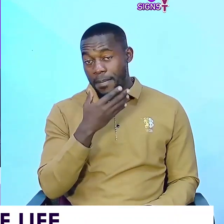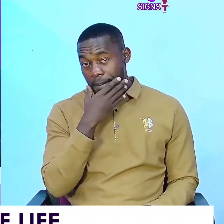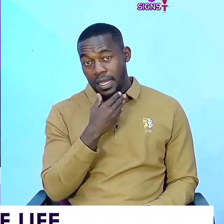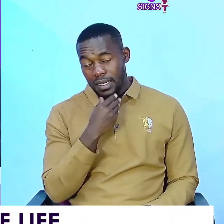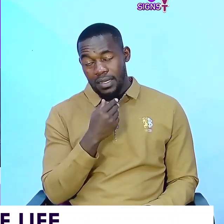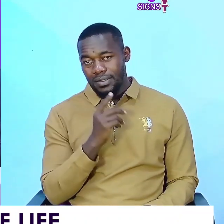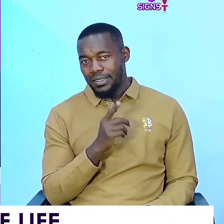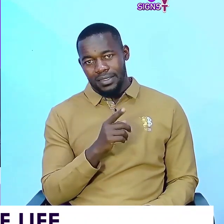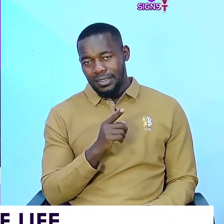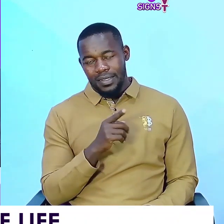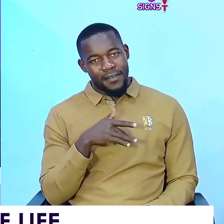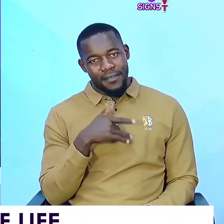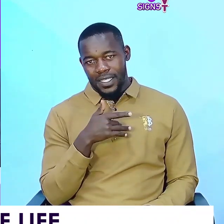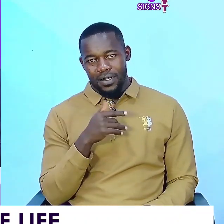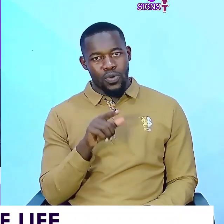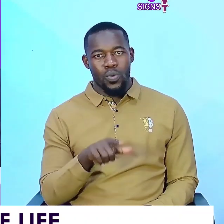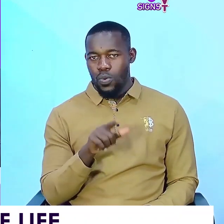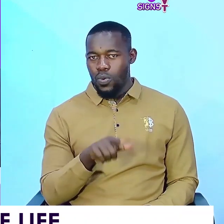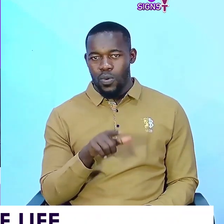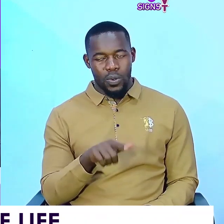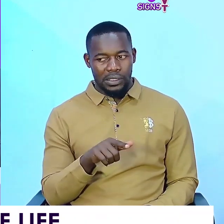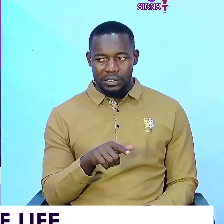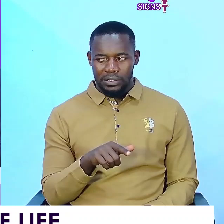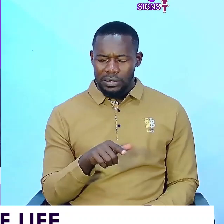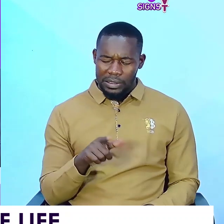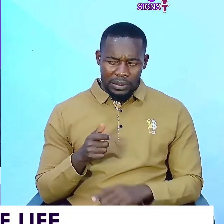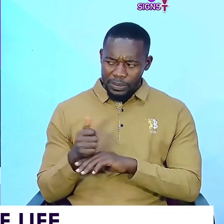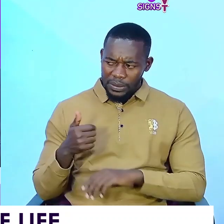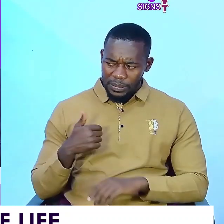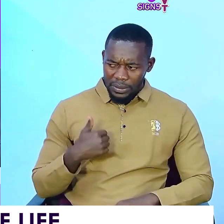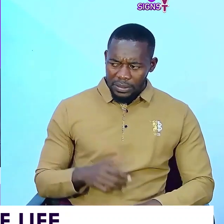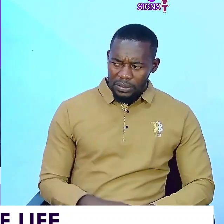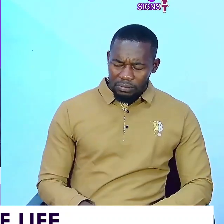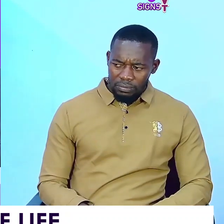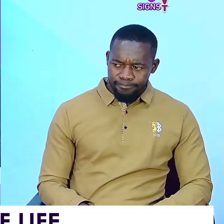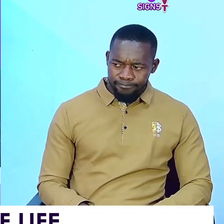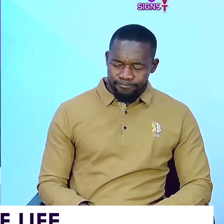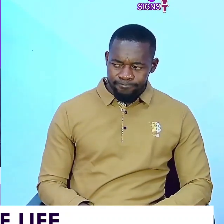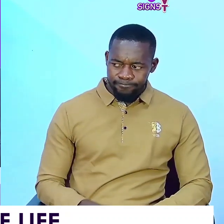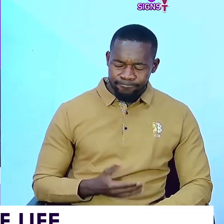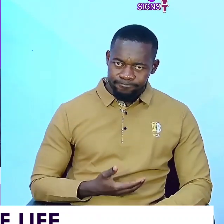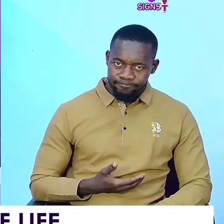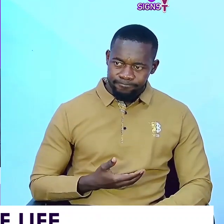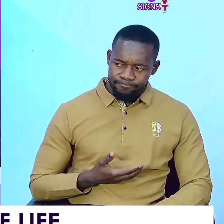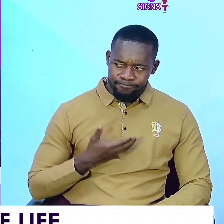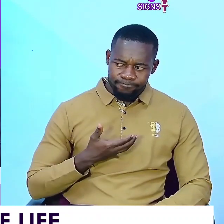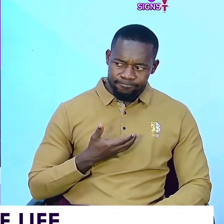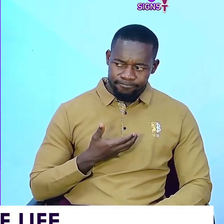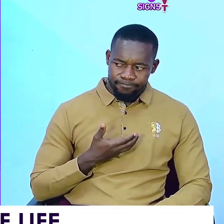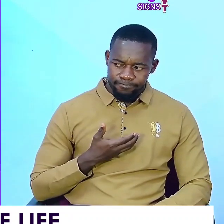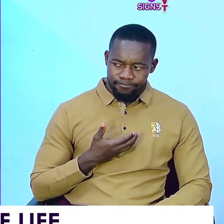it comes in because you feel out of control. You feel out of control,